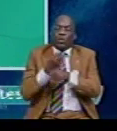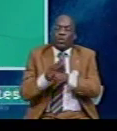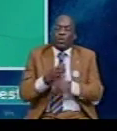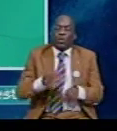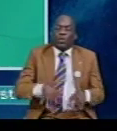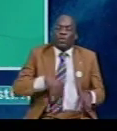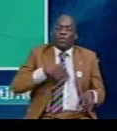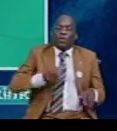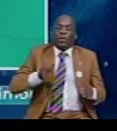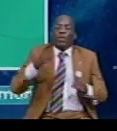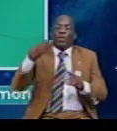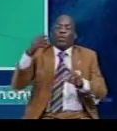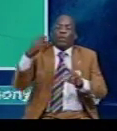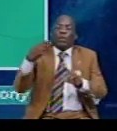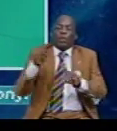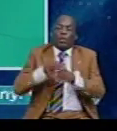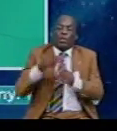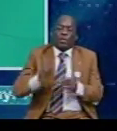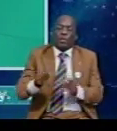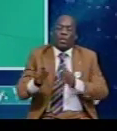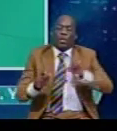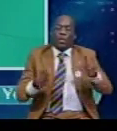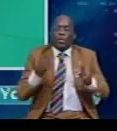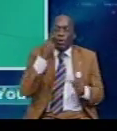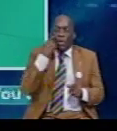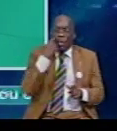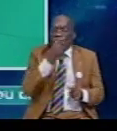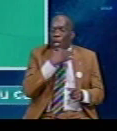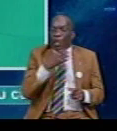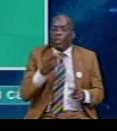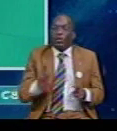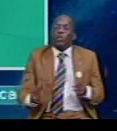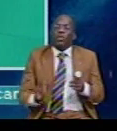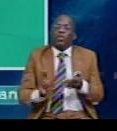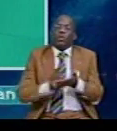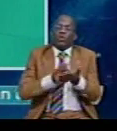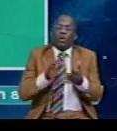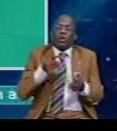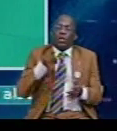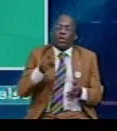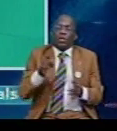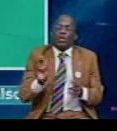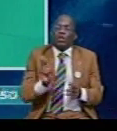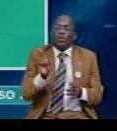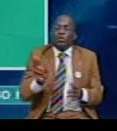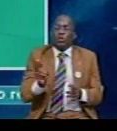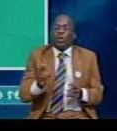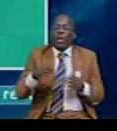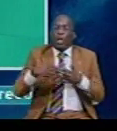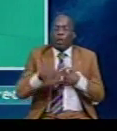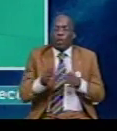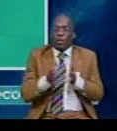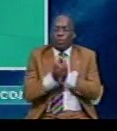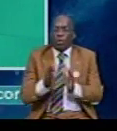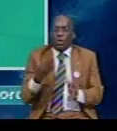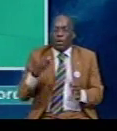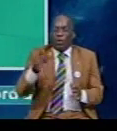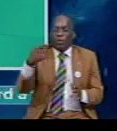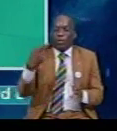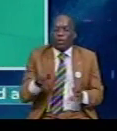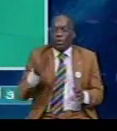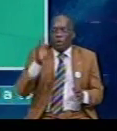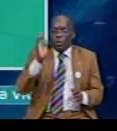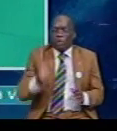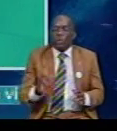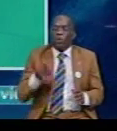from my doctor, and it wasn't getting better. Immediately after the pastor's prayer, I was healed. Glory be to God.